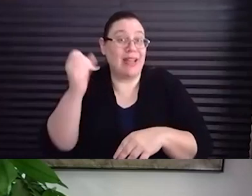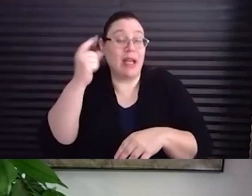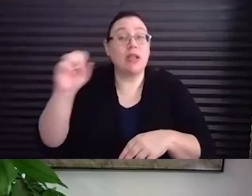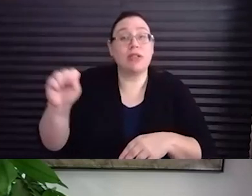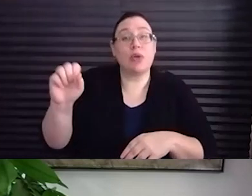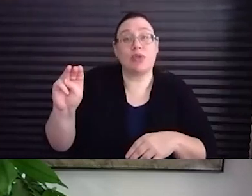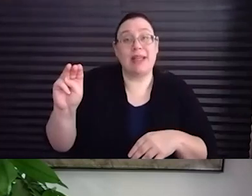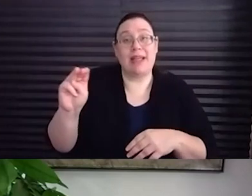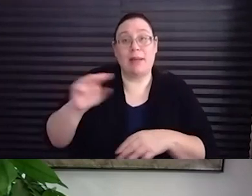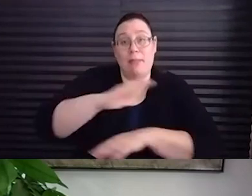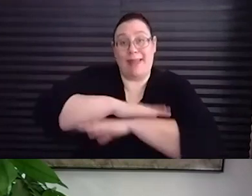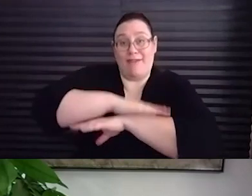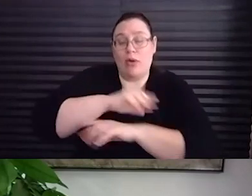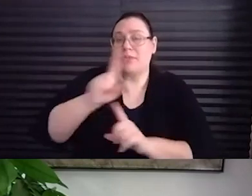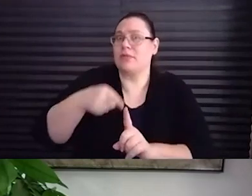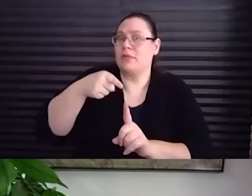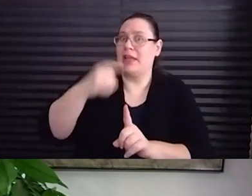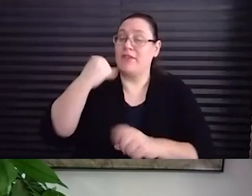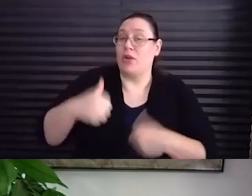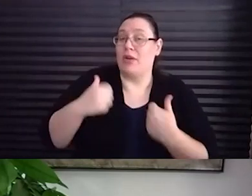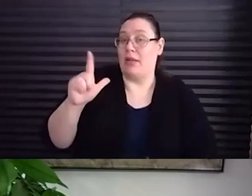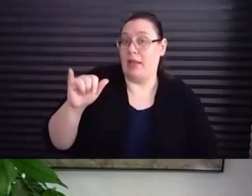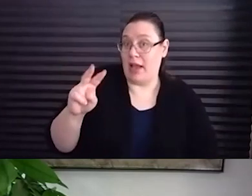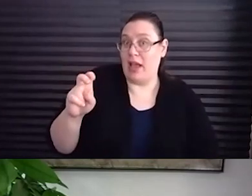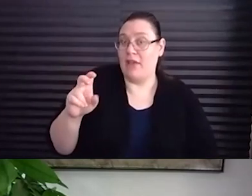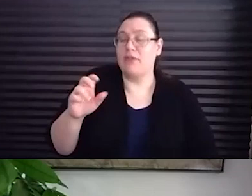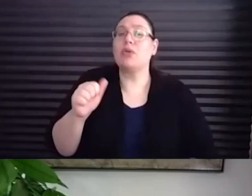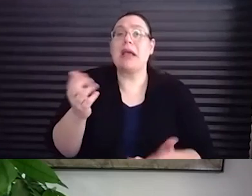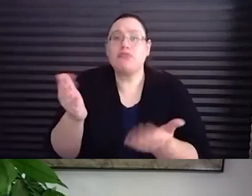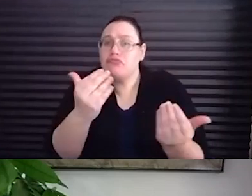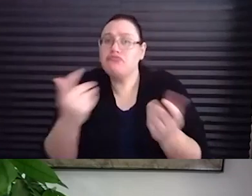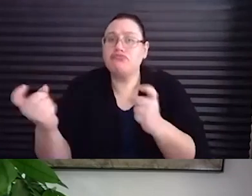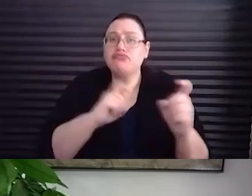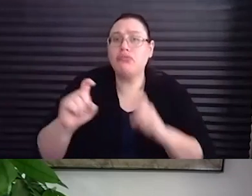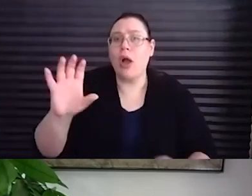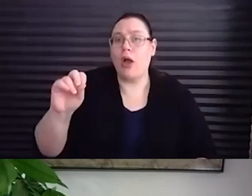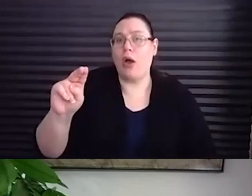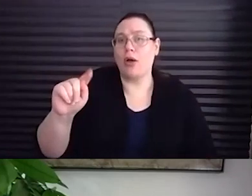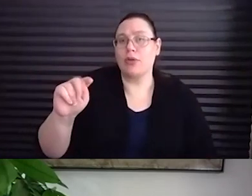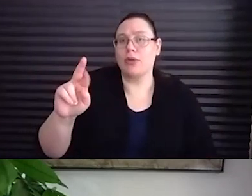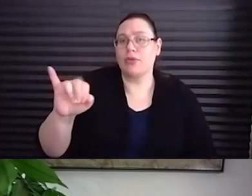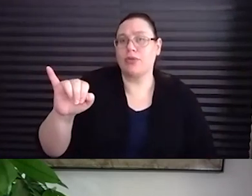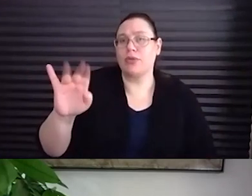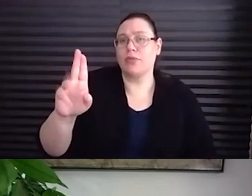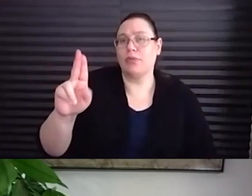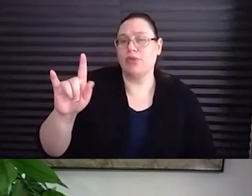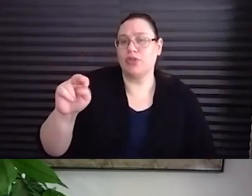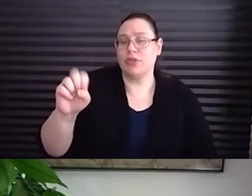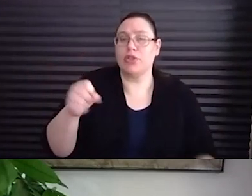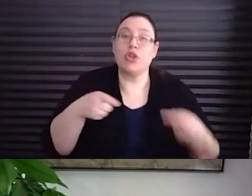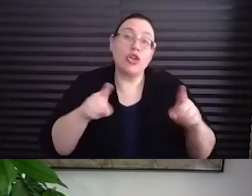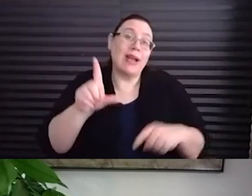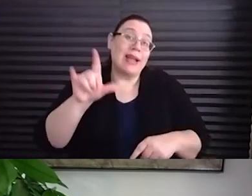platforms, especially if you go live, you can start asking for contributions. So while you're doing your lives, or,